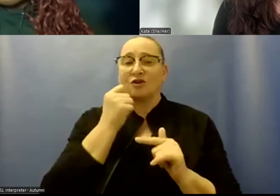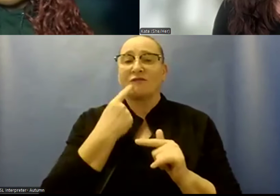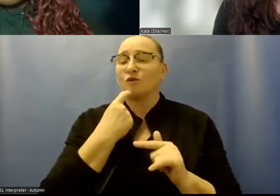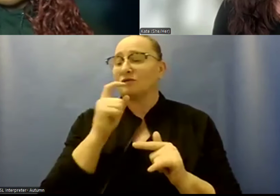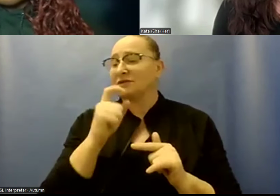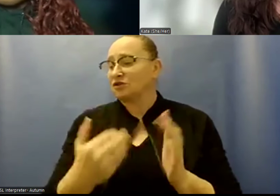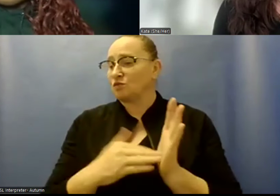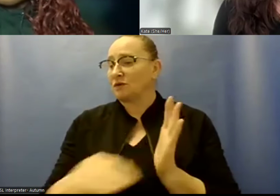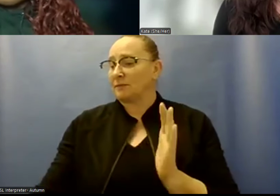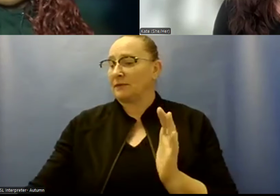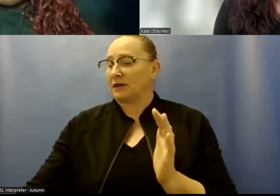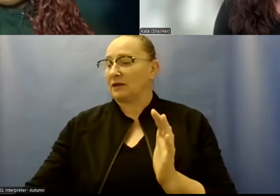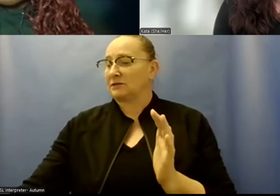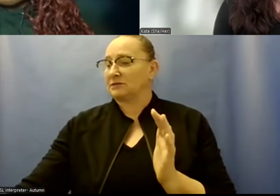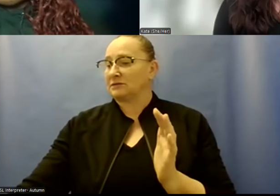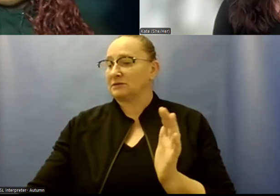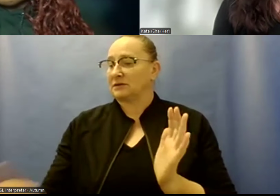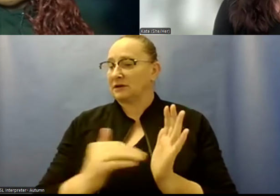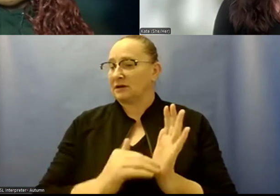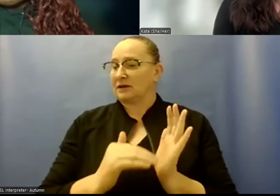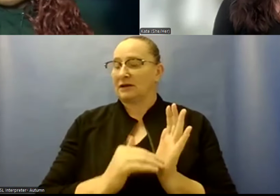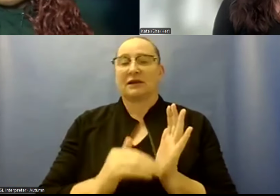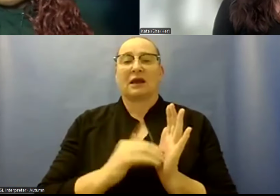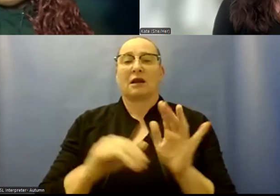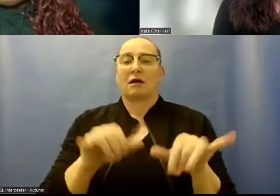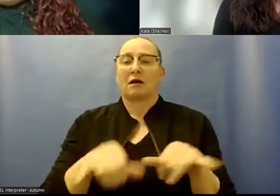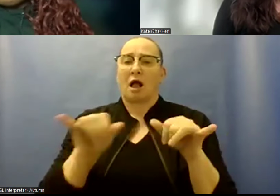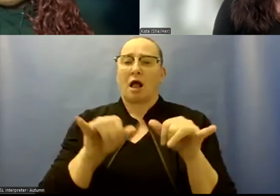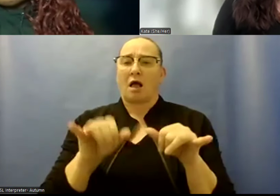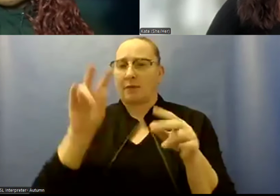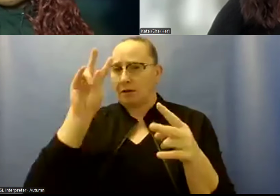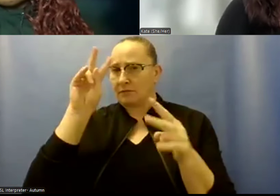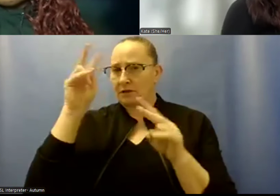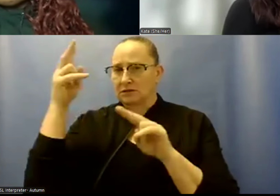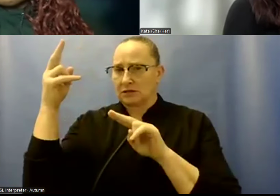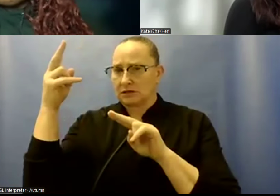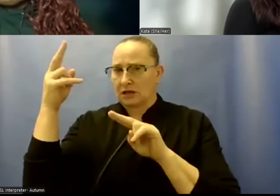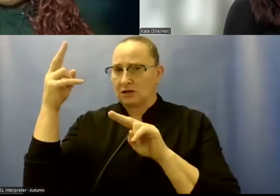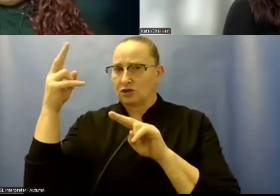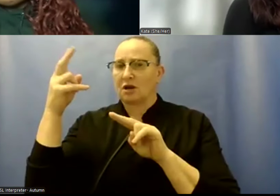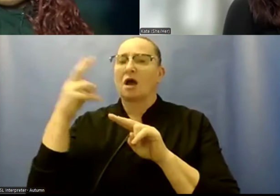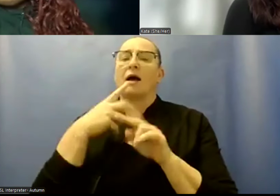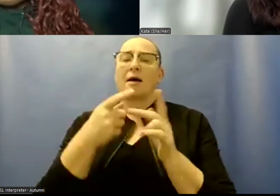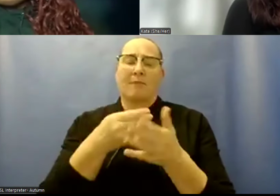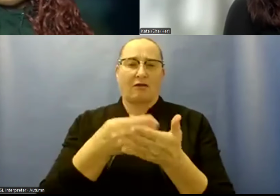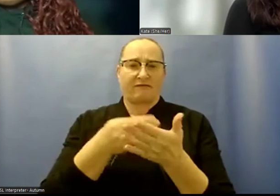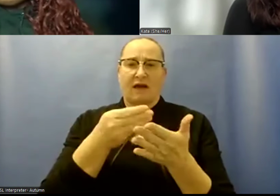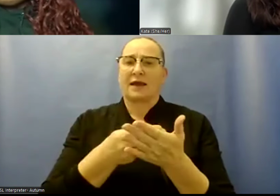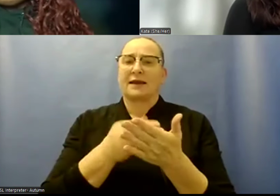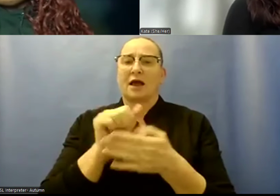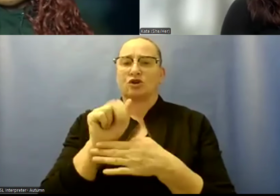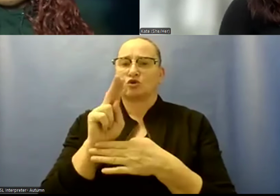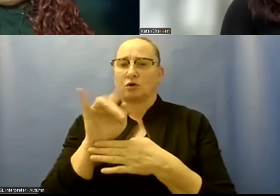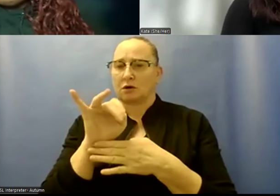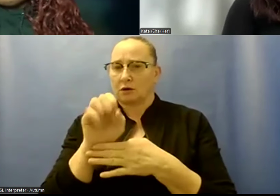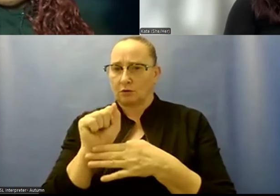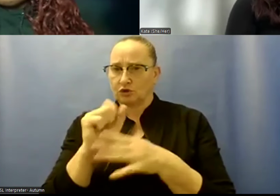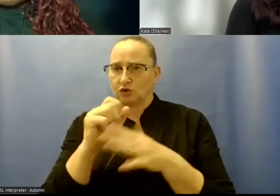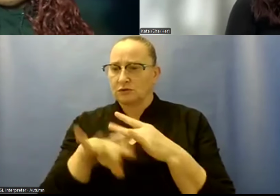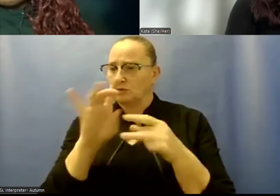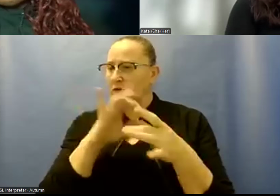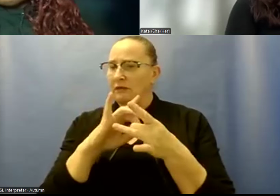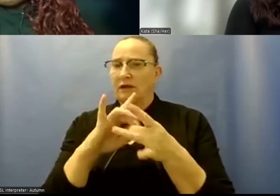So I would say a common misconception about financial abuse in relationships is that